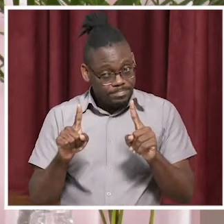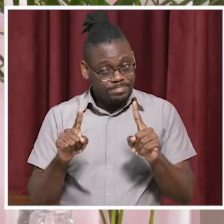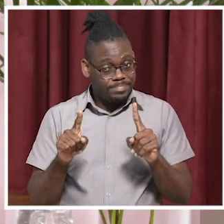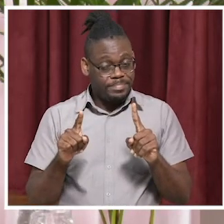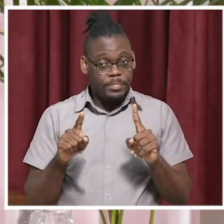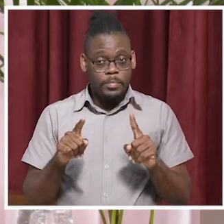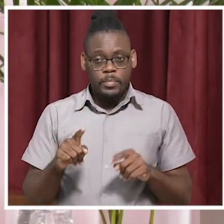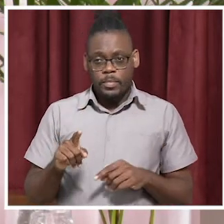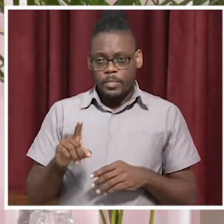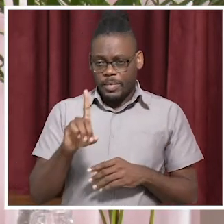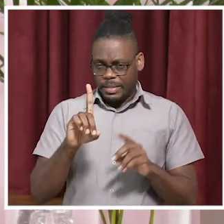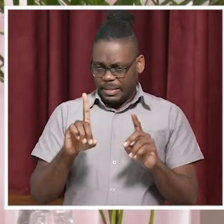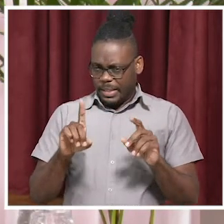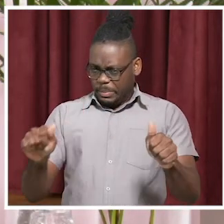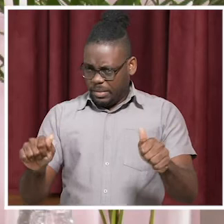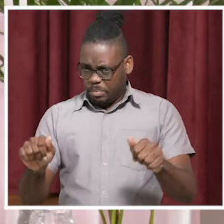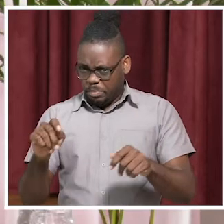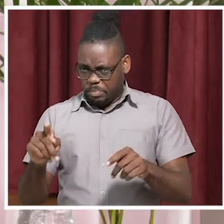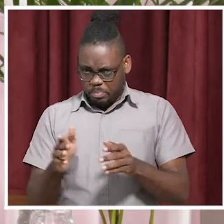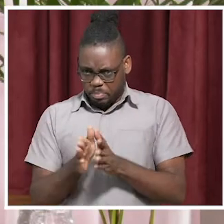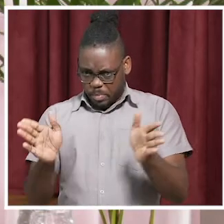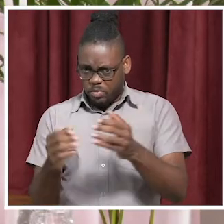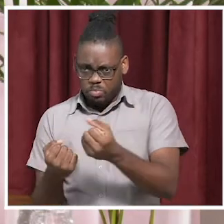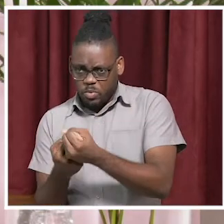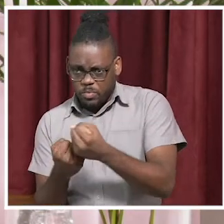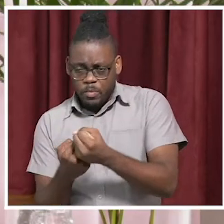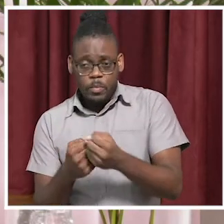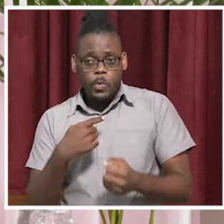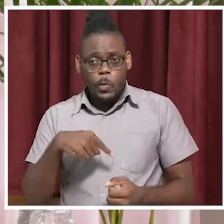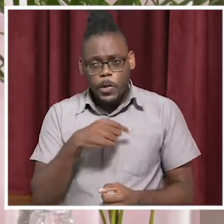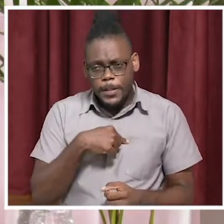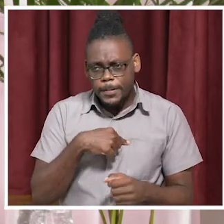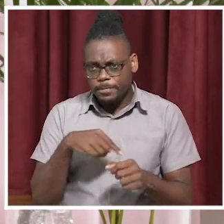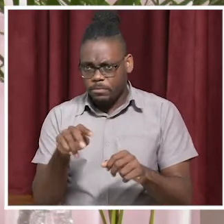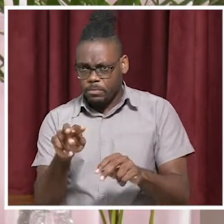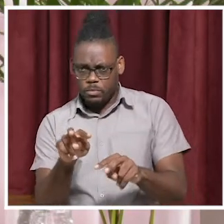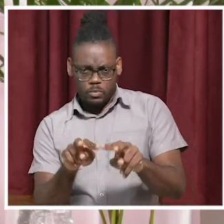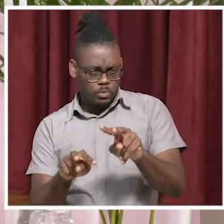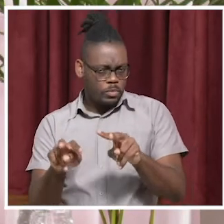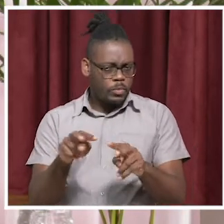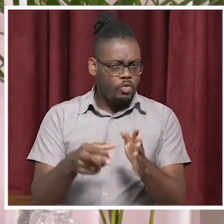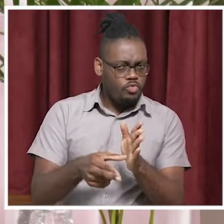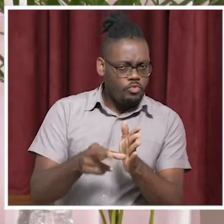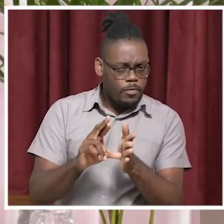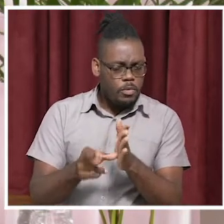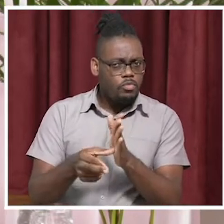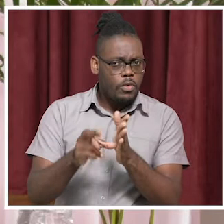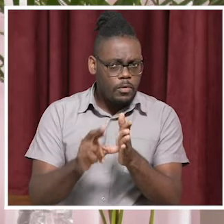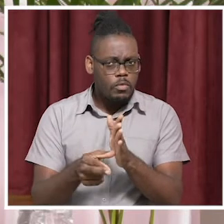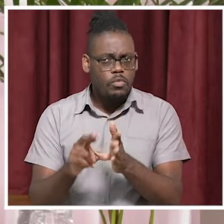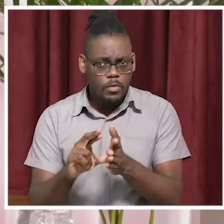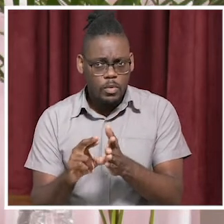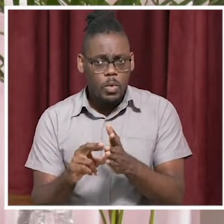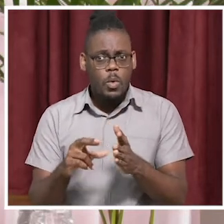are still attending doctor or something, right? Because they are visiting, and remember, our officers go into the